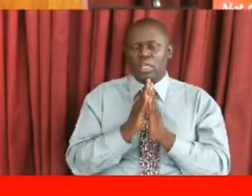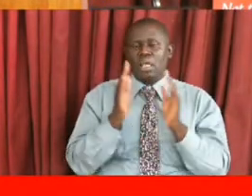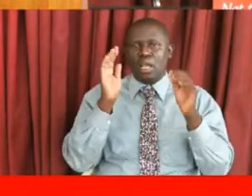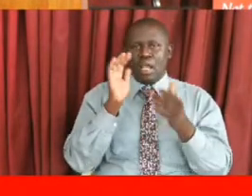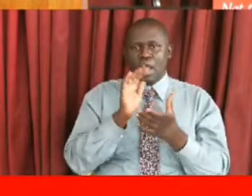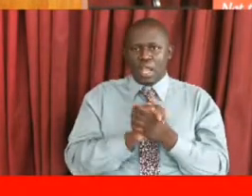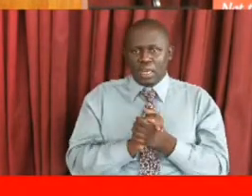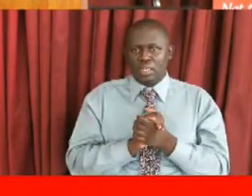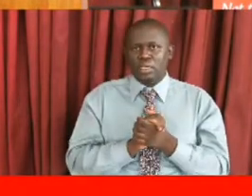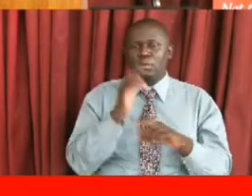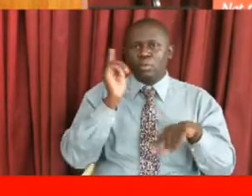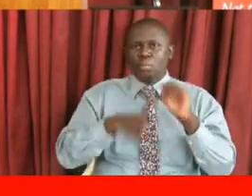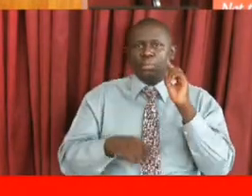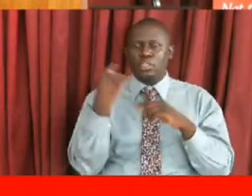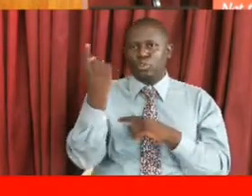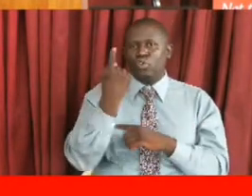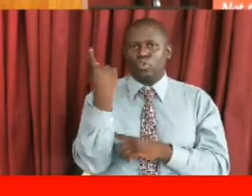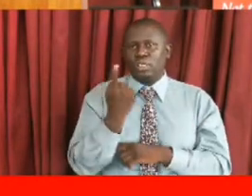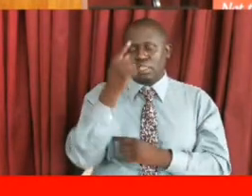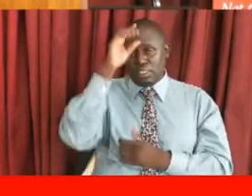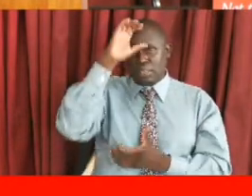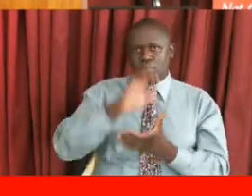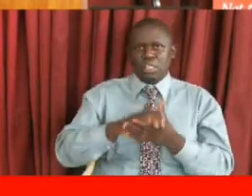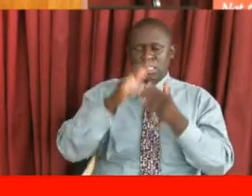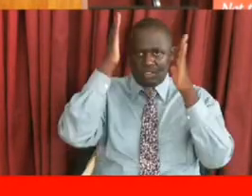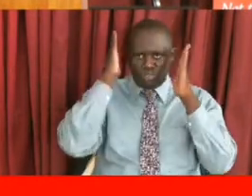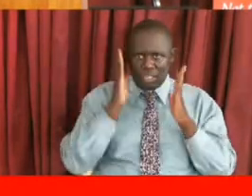pray only the